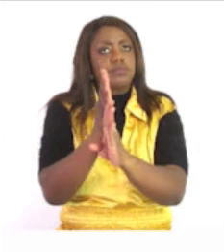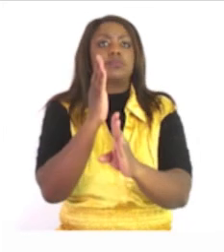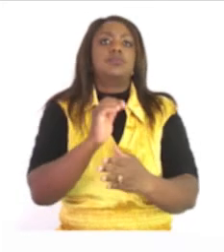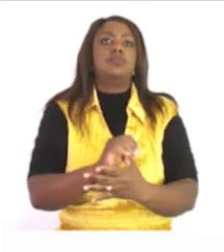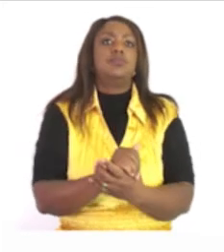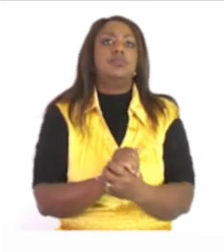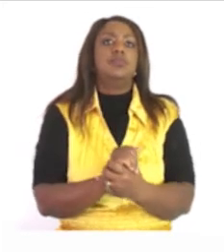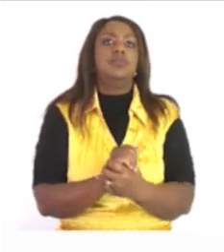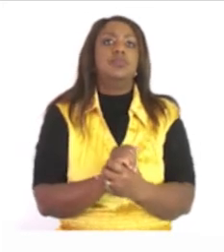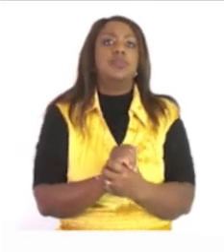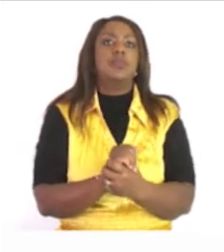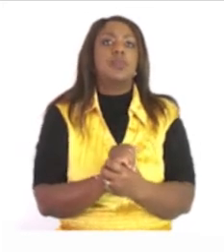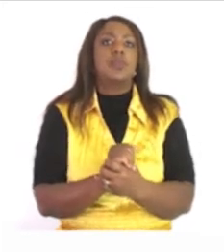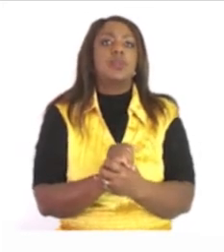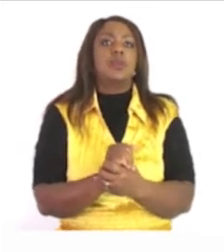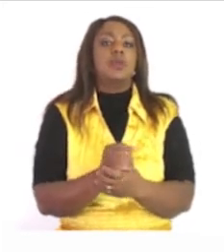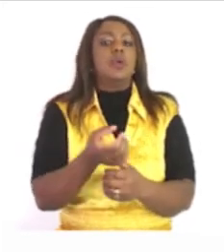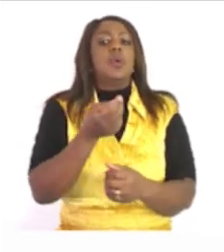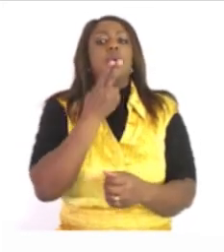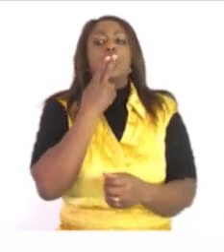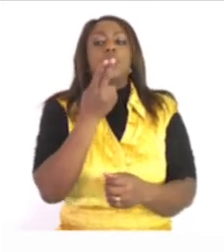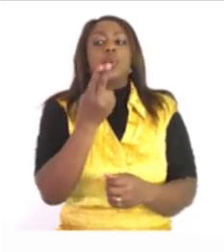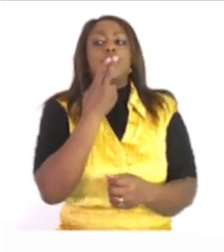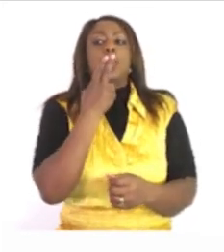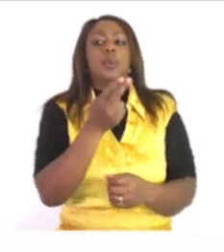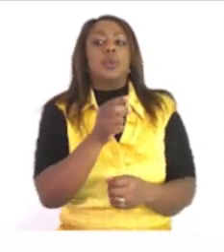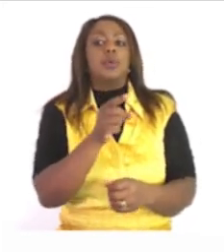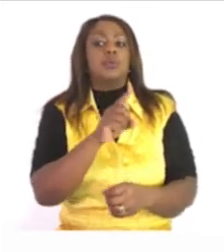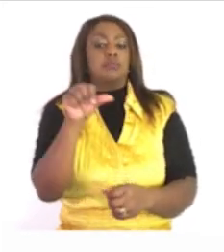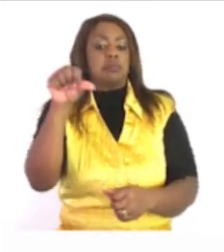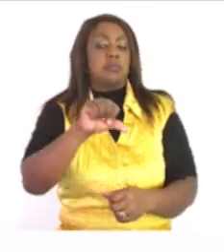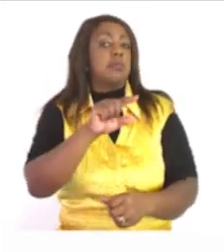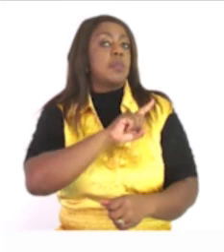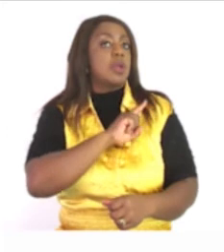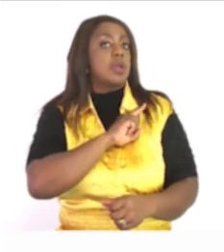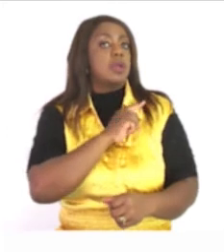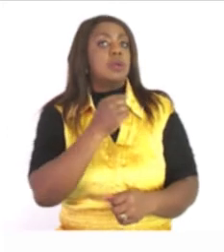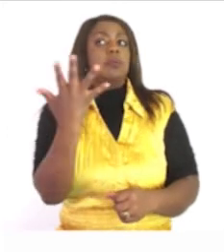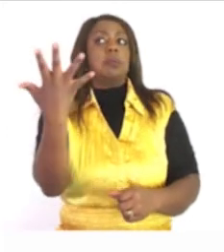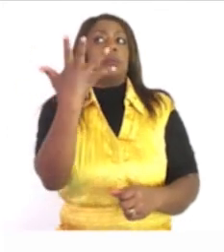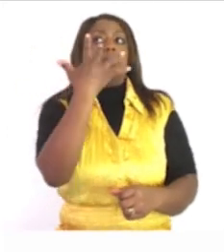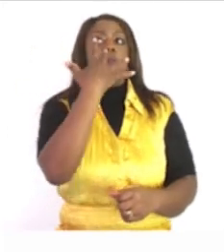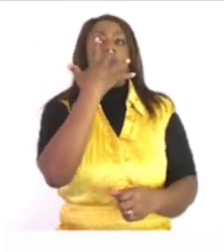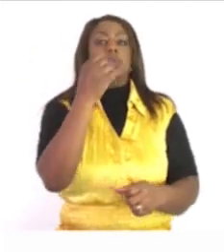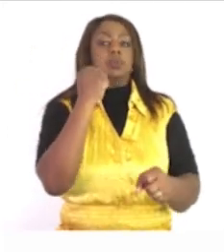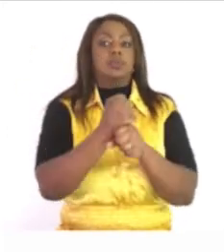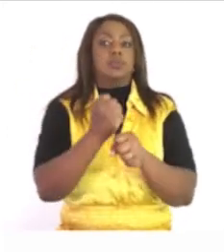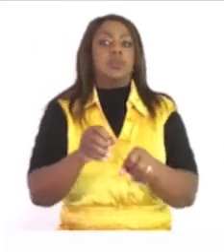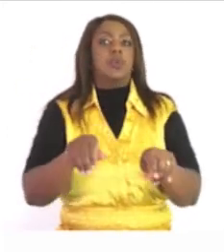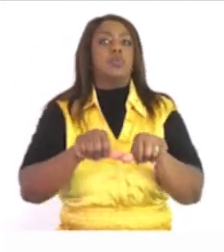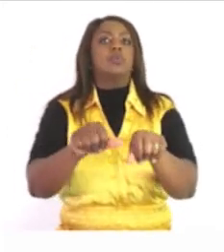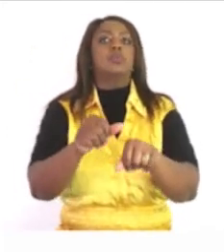because if you are exposed to them, you will find it difficult to breathe. So rather avoid the asthma triggers.